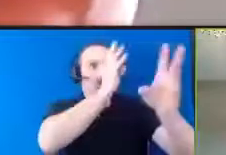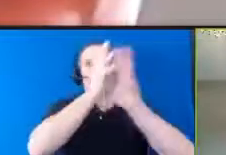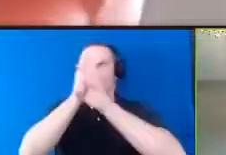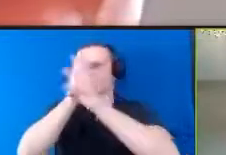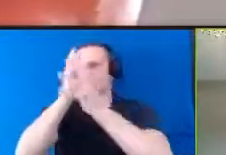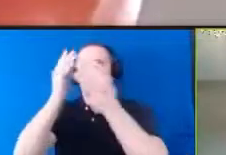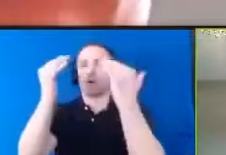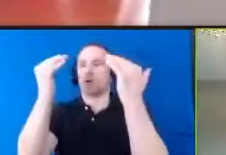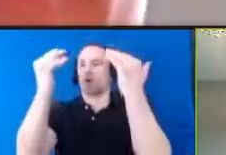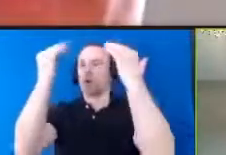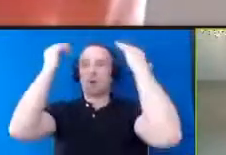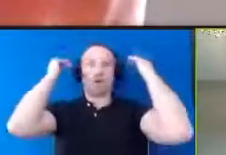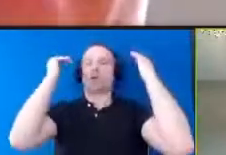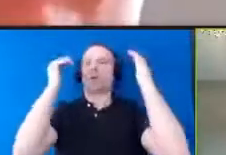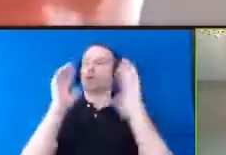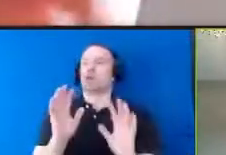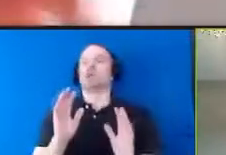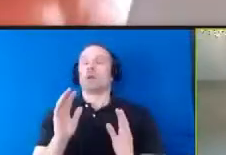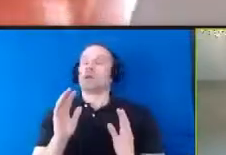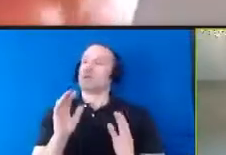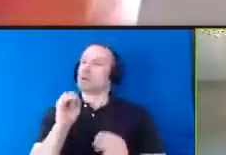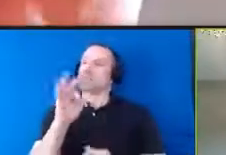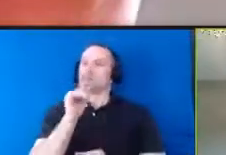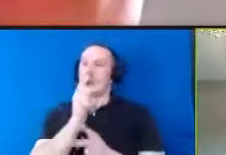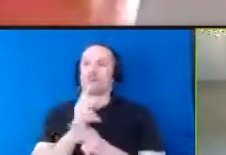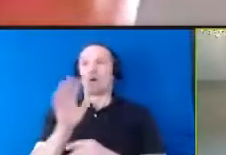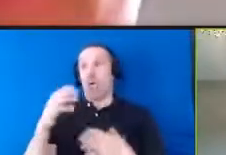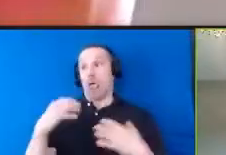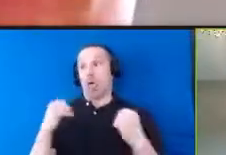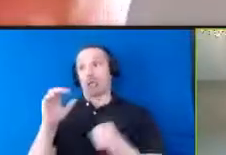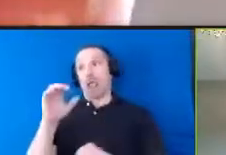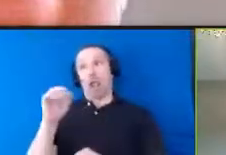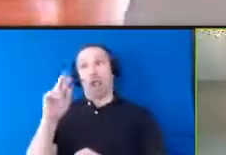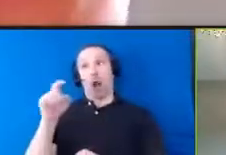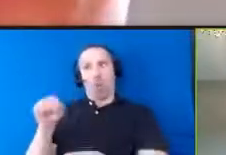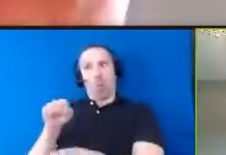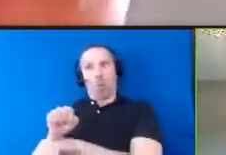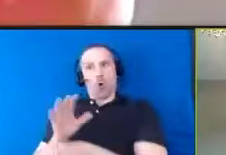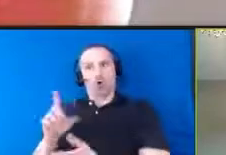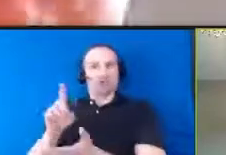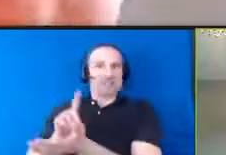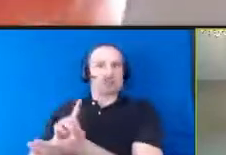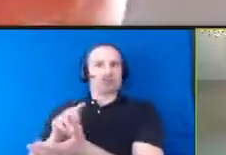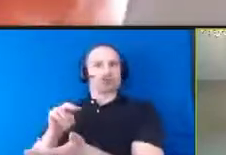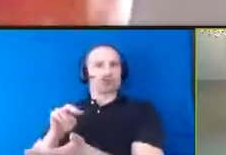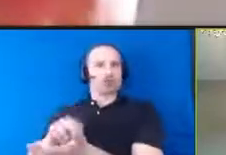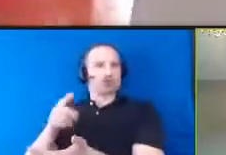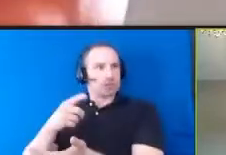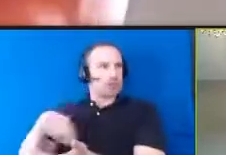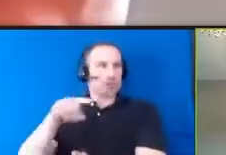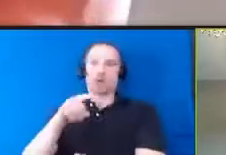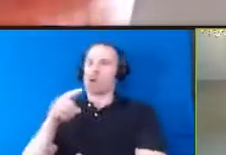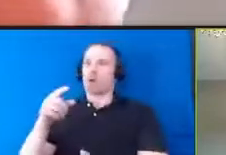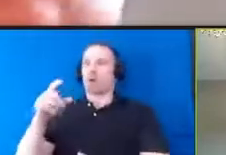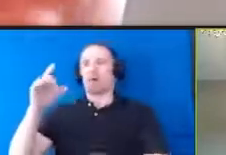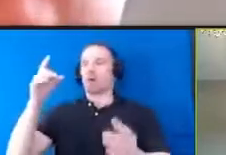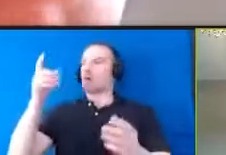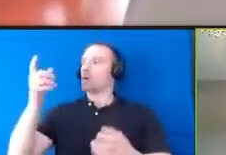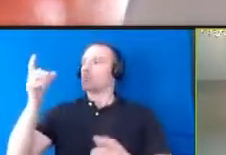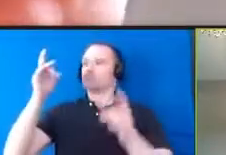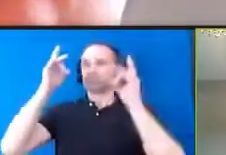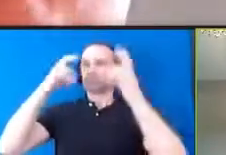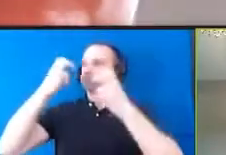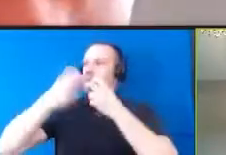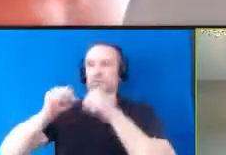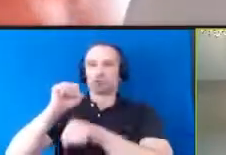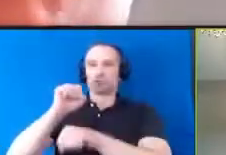healthcare workers, they have done a heroic job. They're getting tired. I'm tired. We'll do whatever we